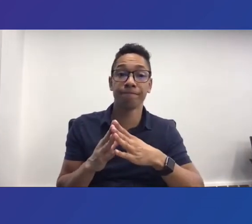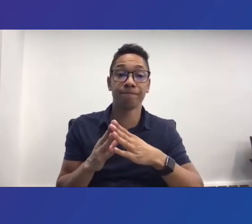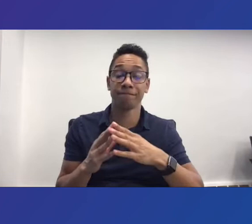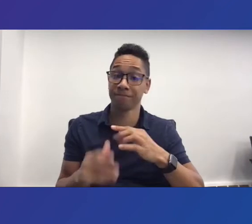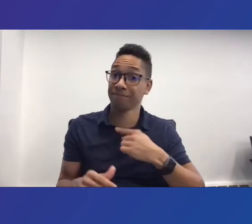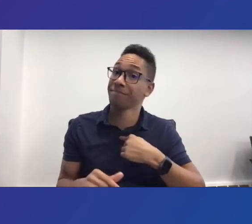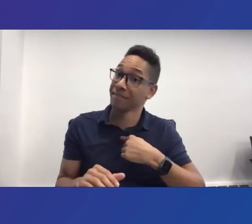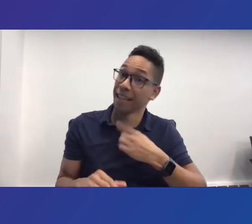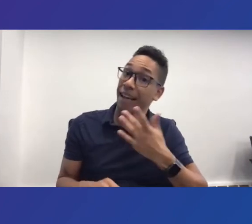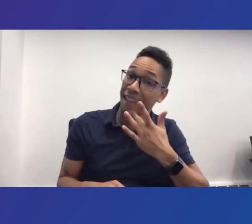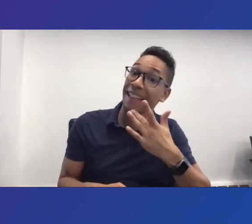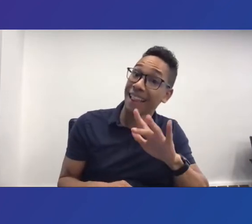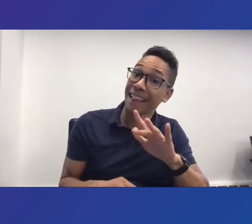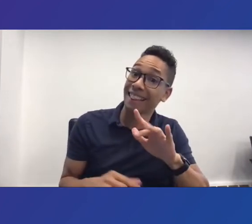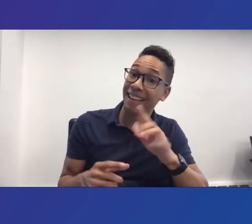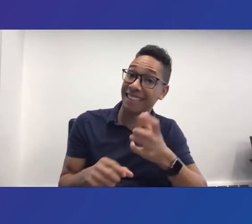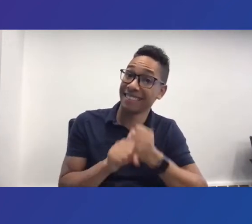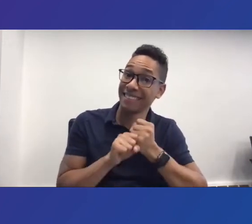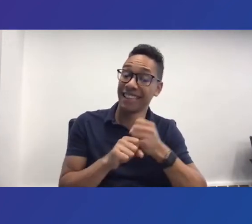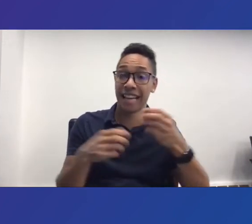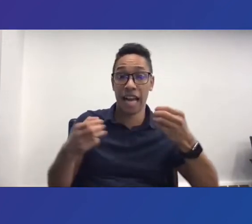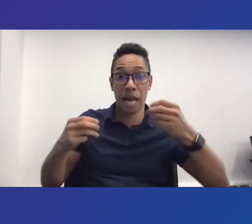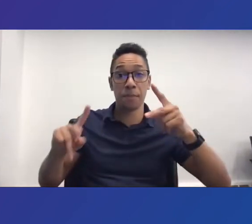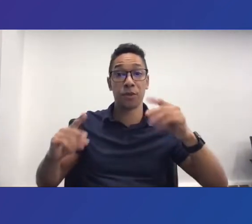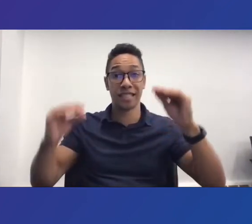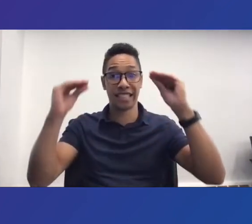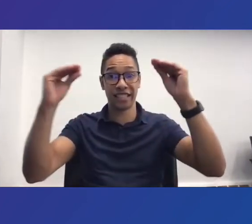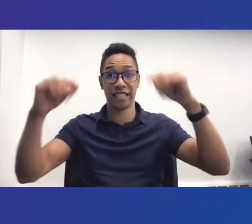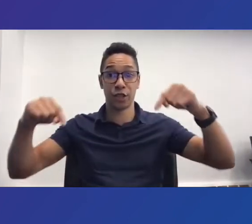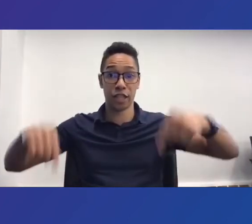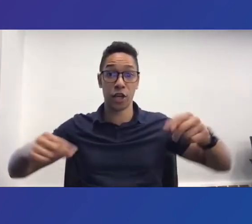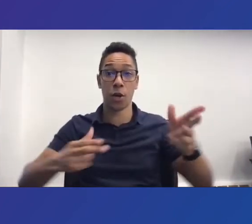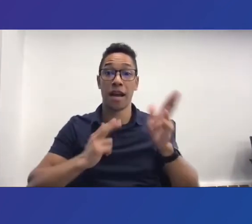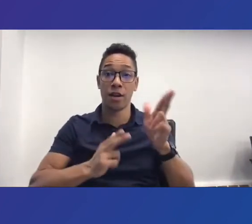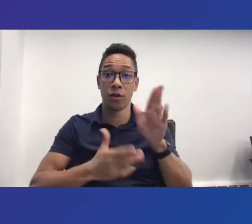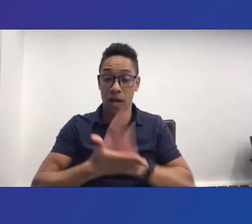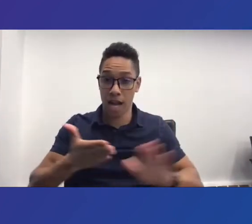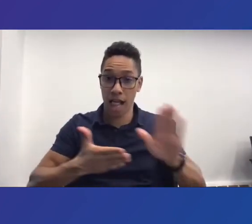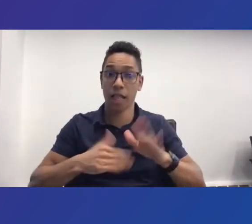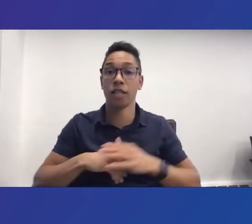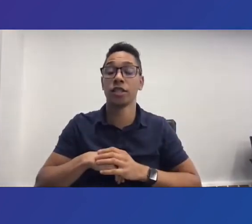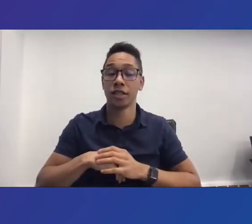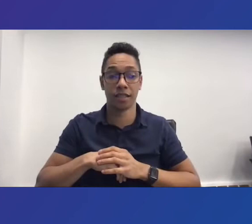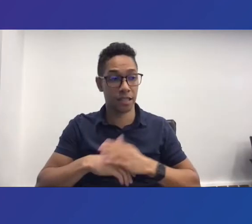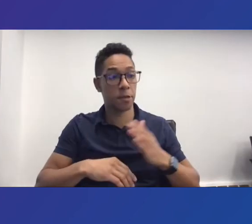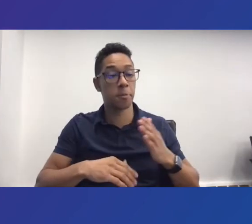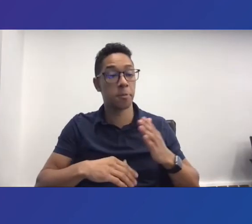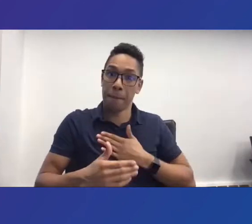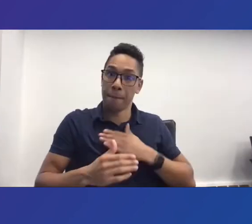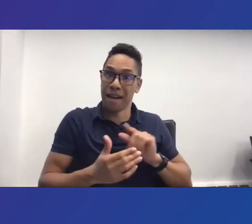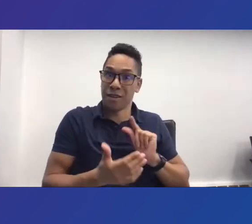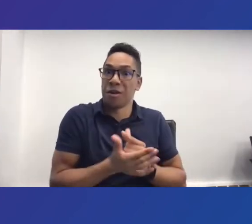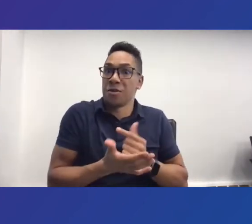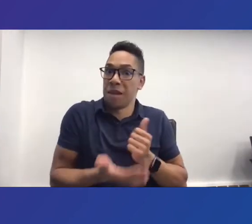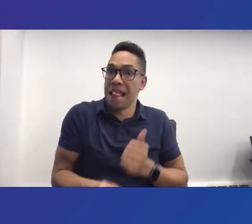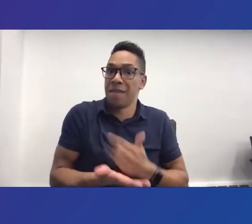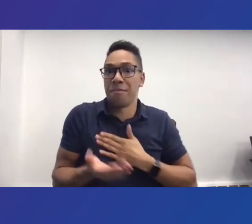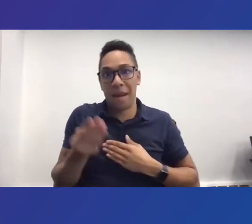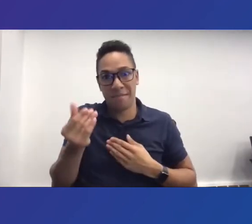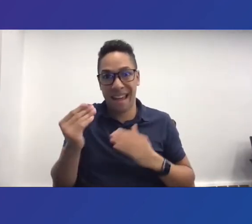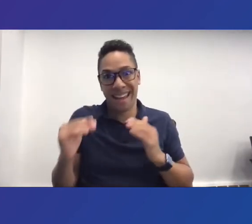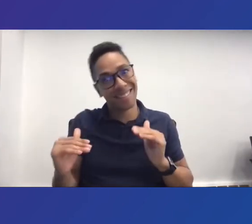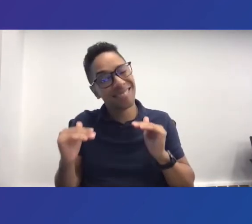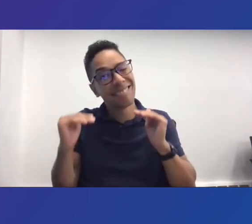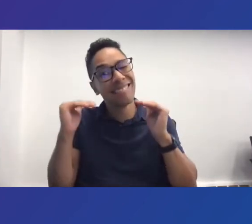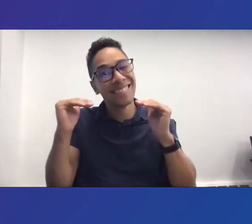very lucky to have this opportunity to teach at Hunter. The master's degree did give me a bump up in my salary, which is not a bad